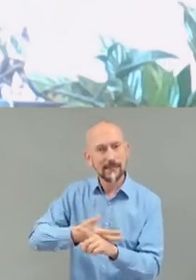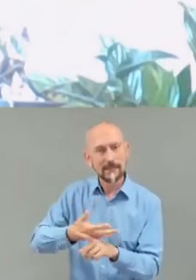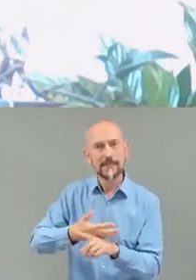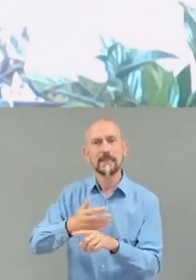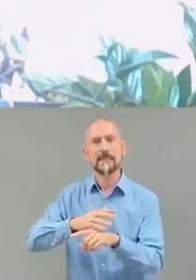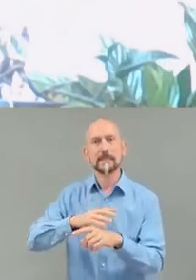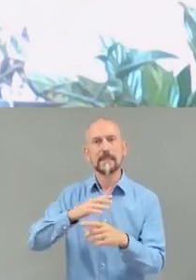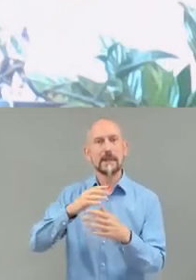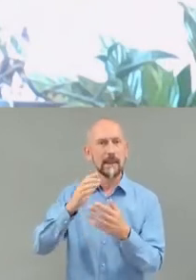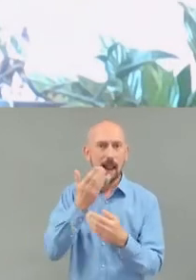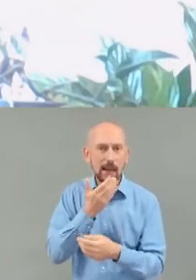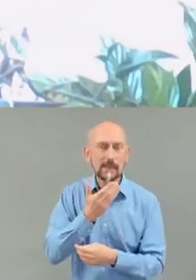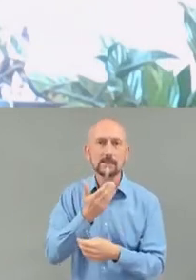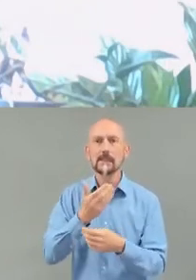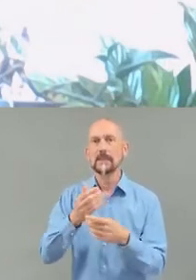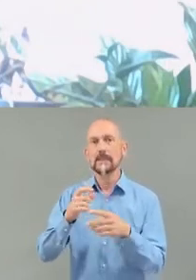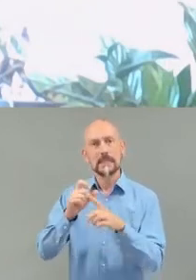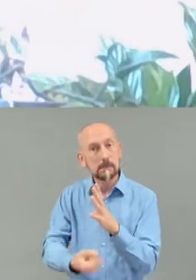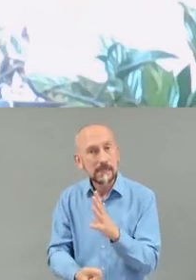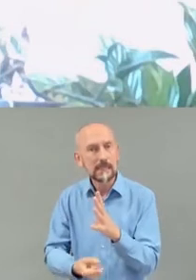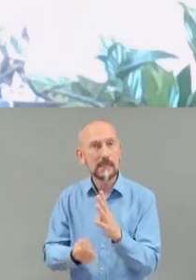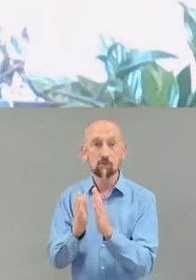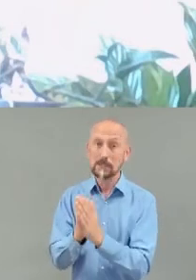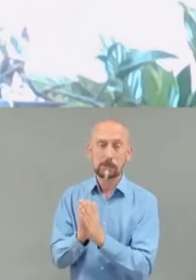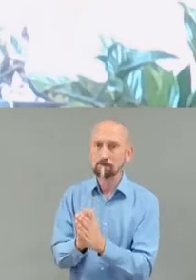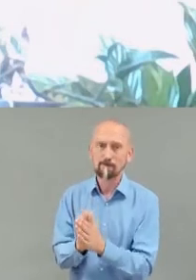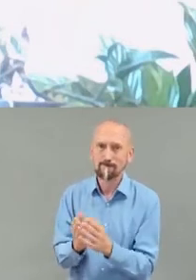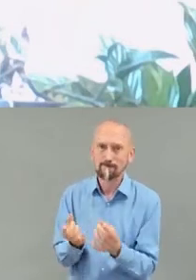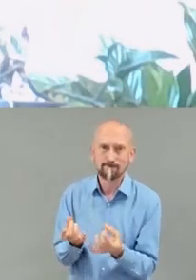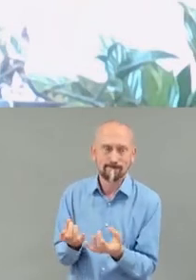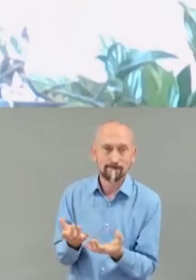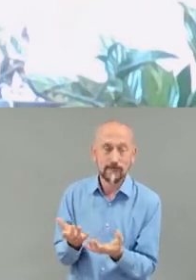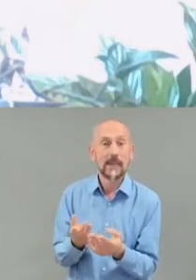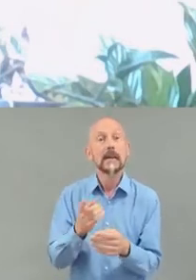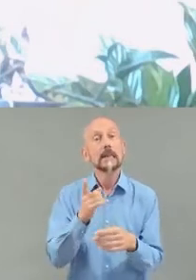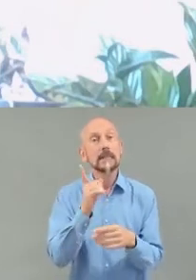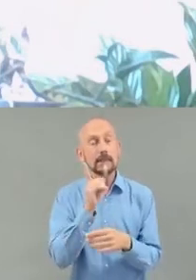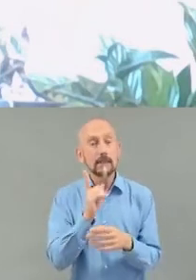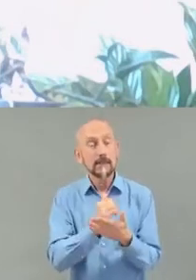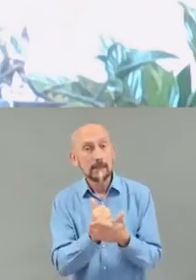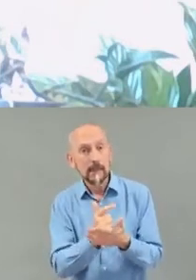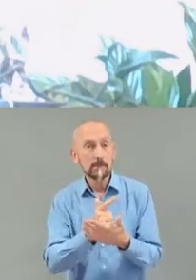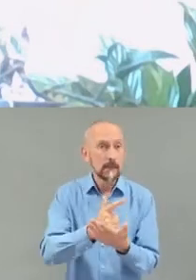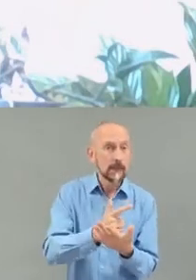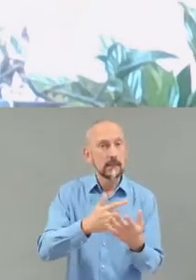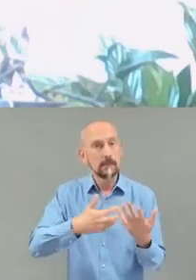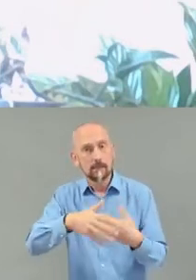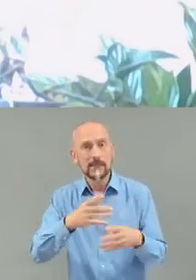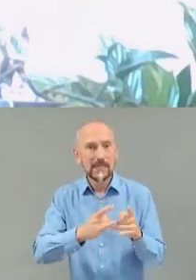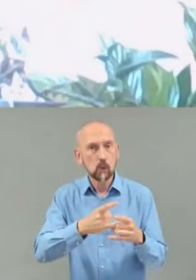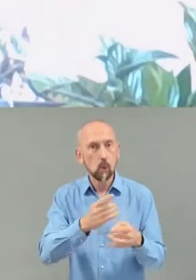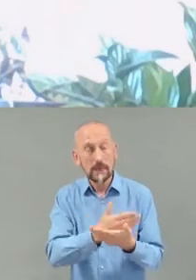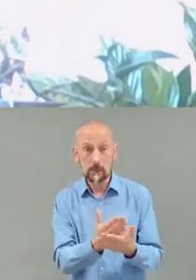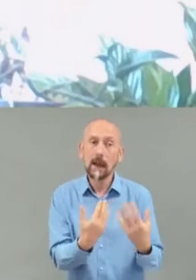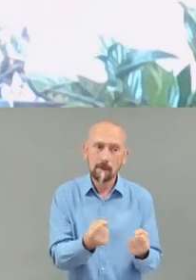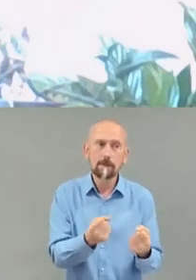and religion. We fare better in relation to sexual orientation, but even this is complicated with the